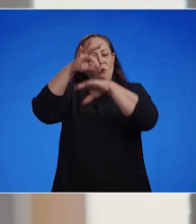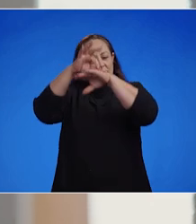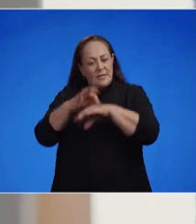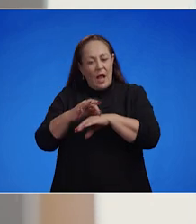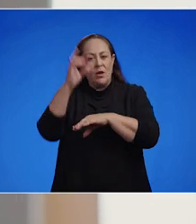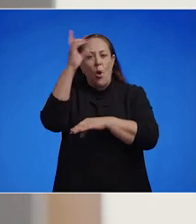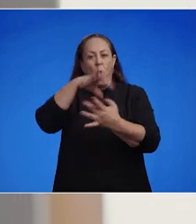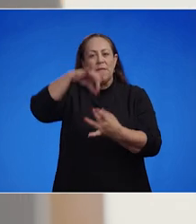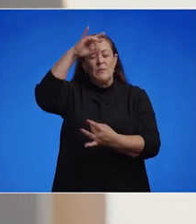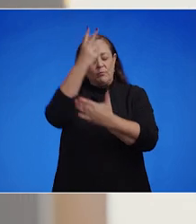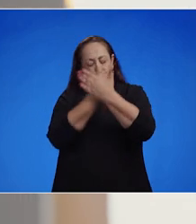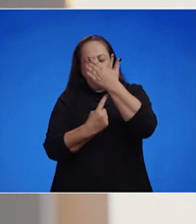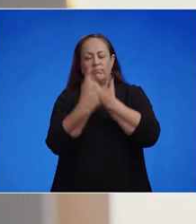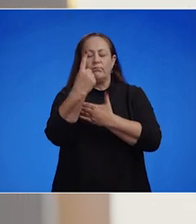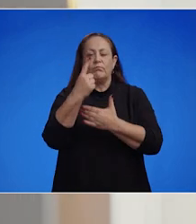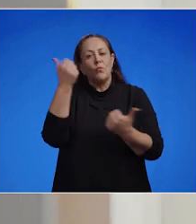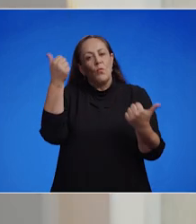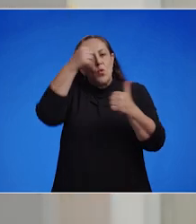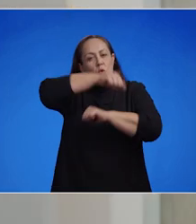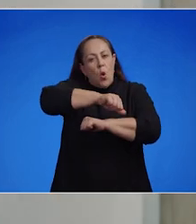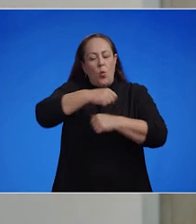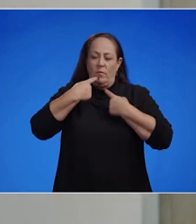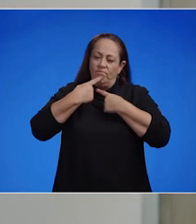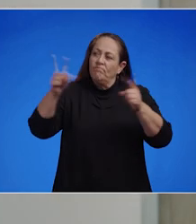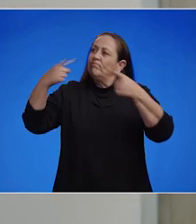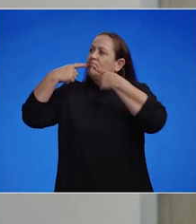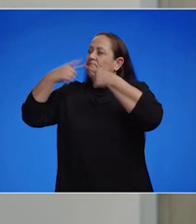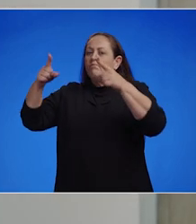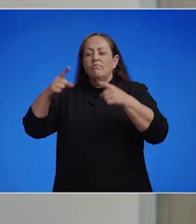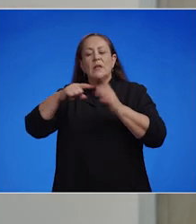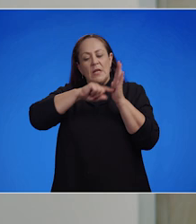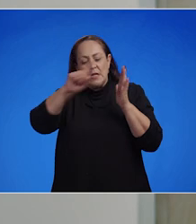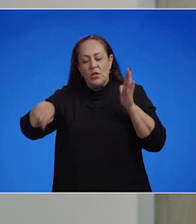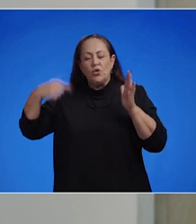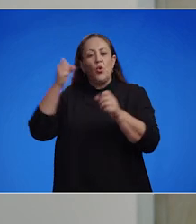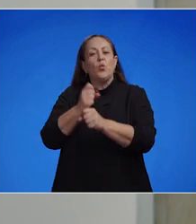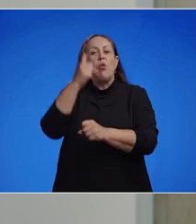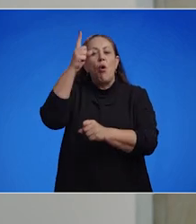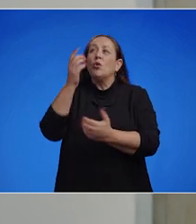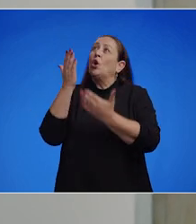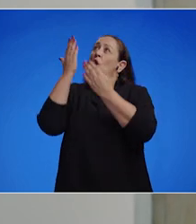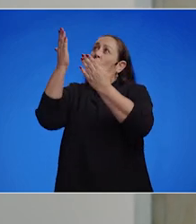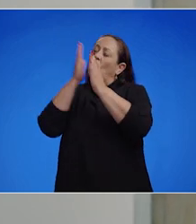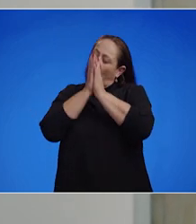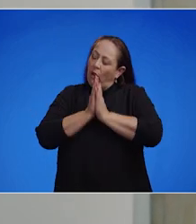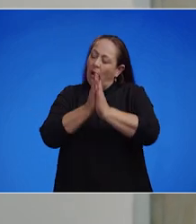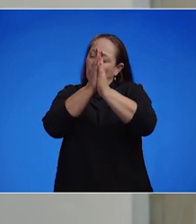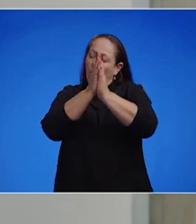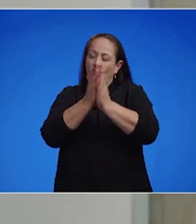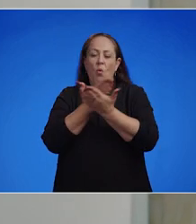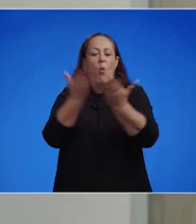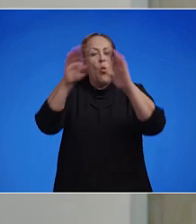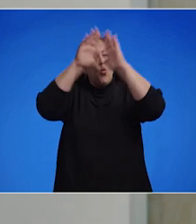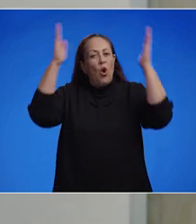equally of your Son and of the Holy Spirit, so that in confessing of the true and eternal Godhead, you might